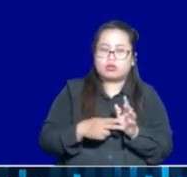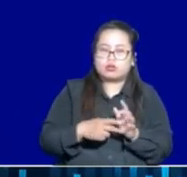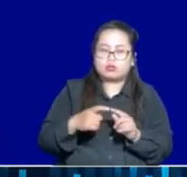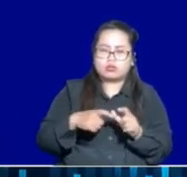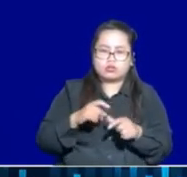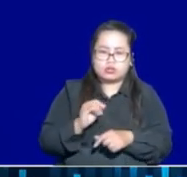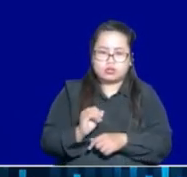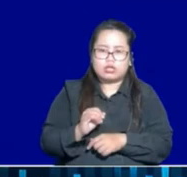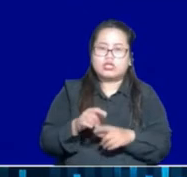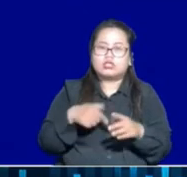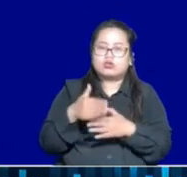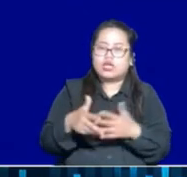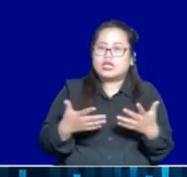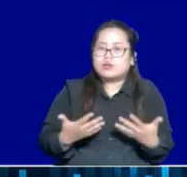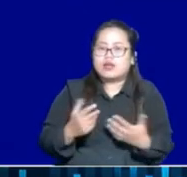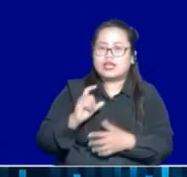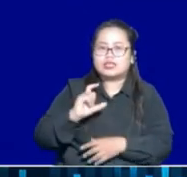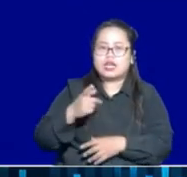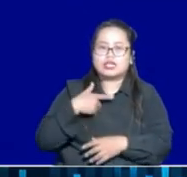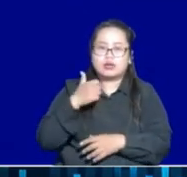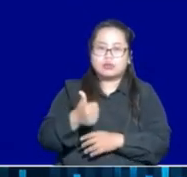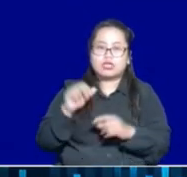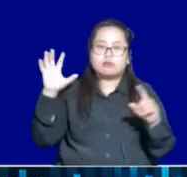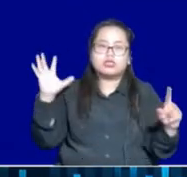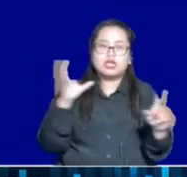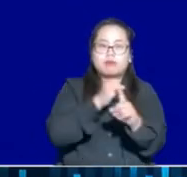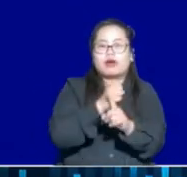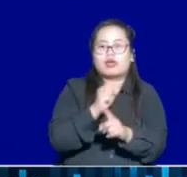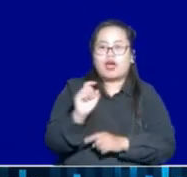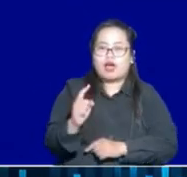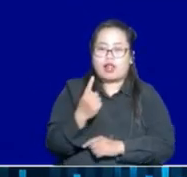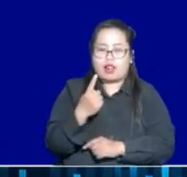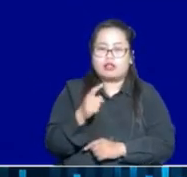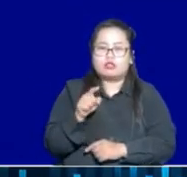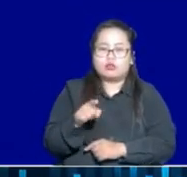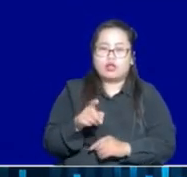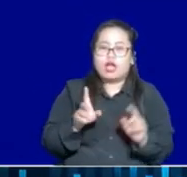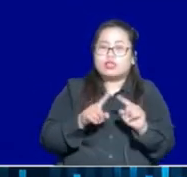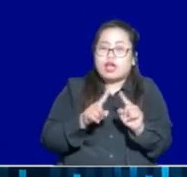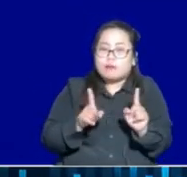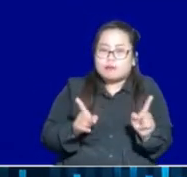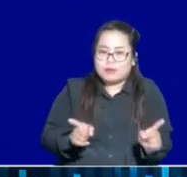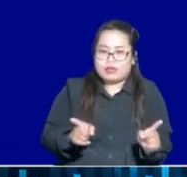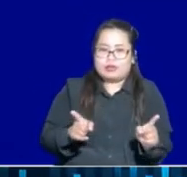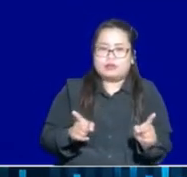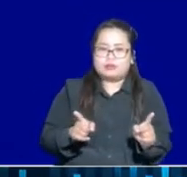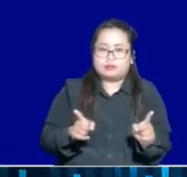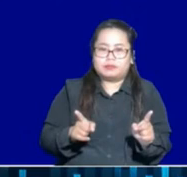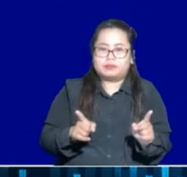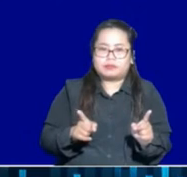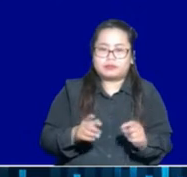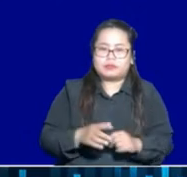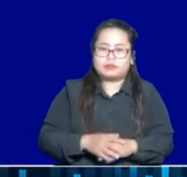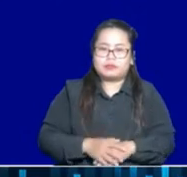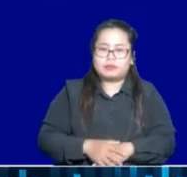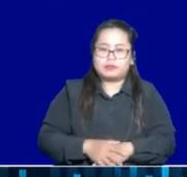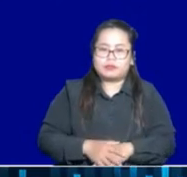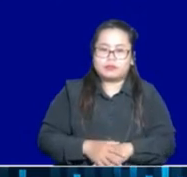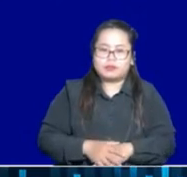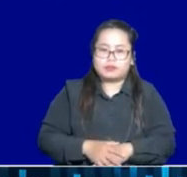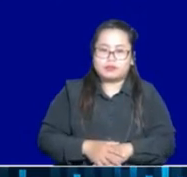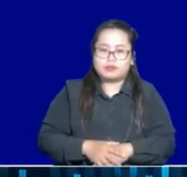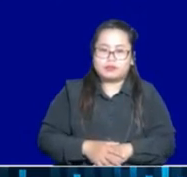tasks. But it seems to me quite obvious that there is no way in which the world will be able to